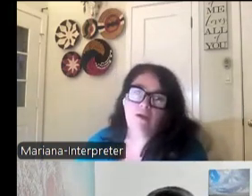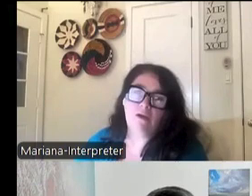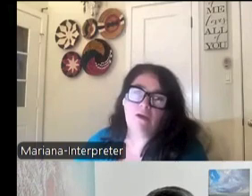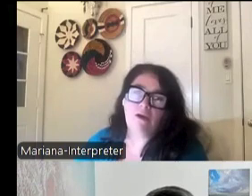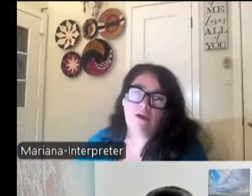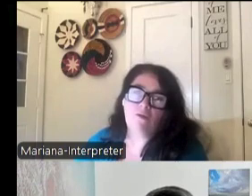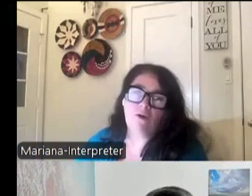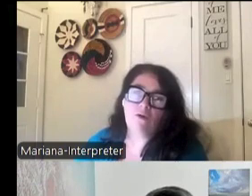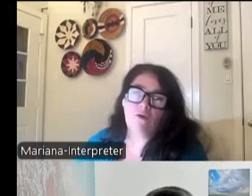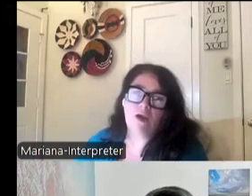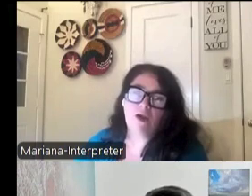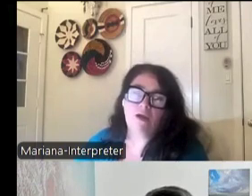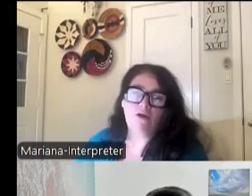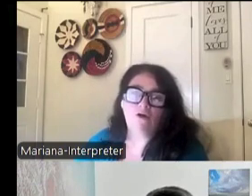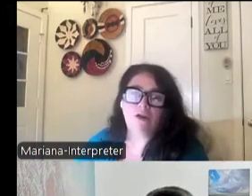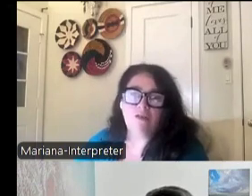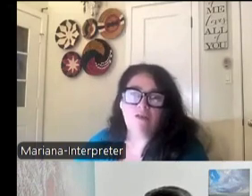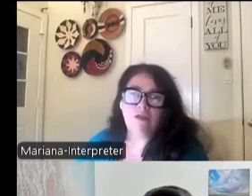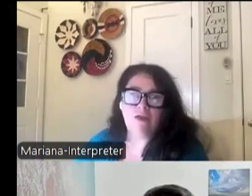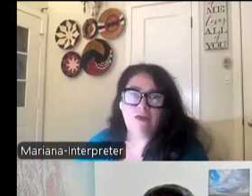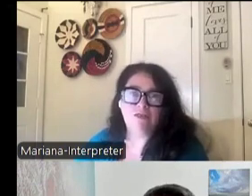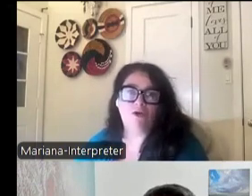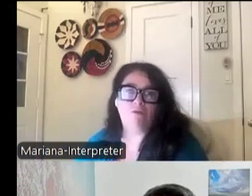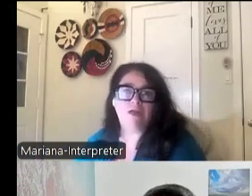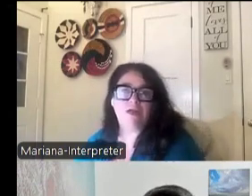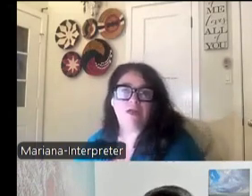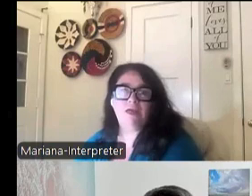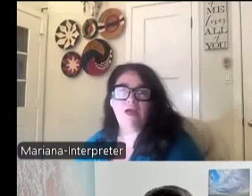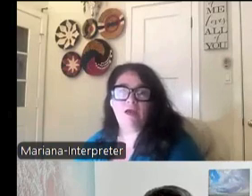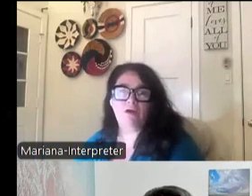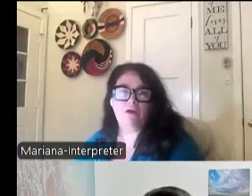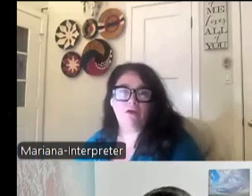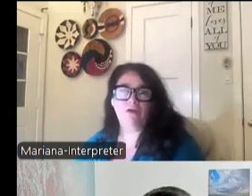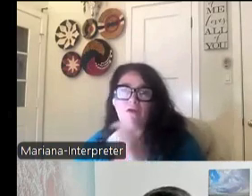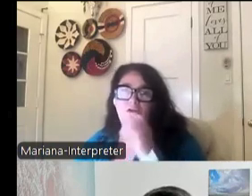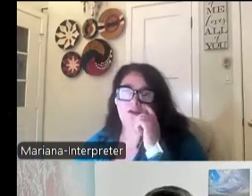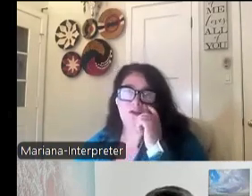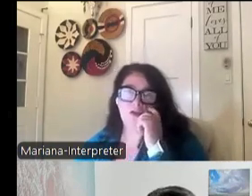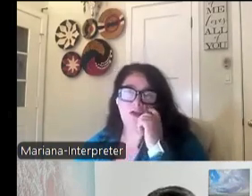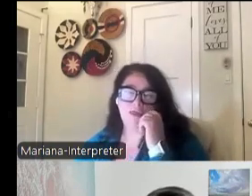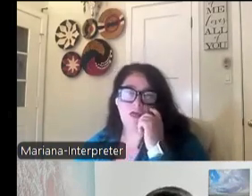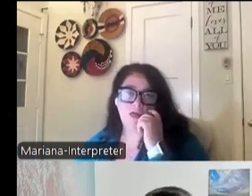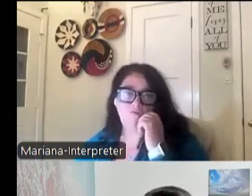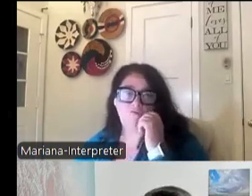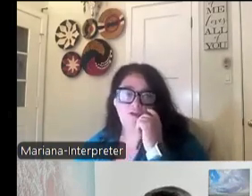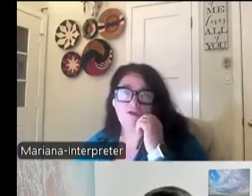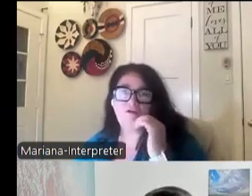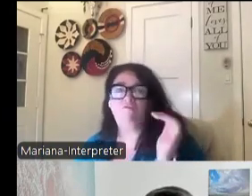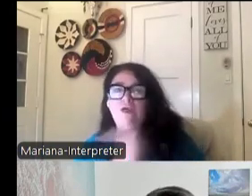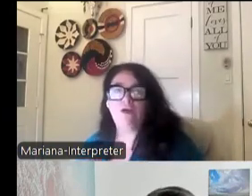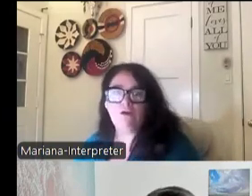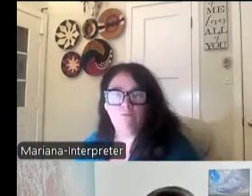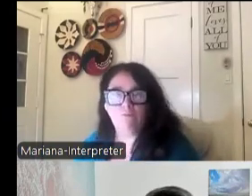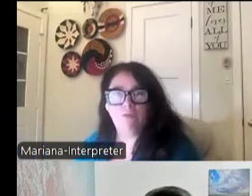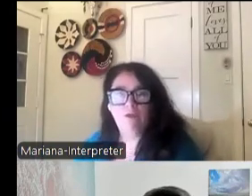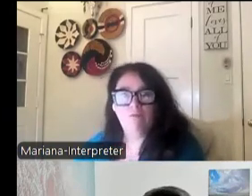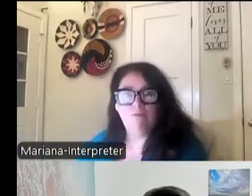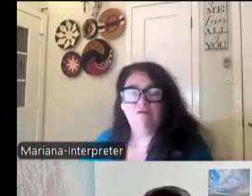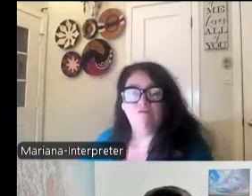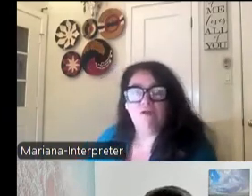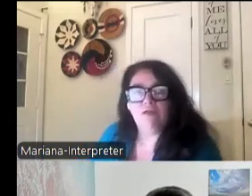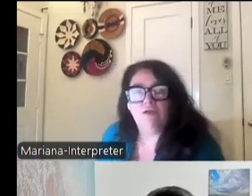current that keeps an almost functionally infinite cold water supply at great depth in the ocean